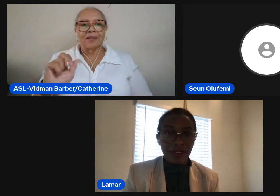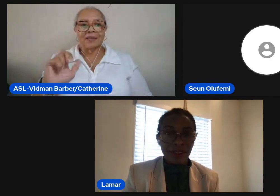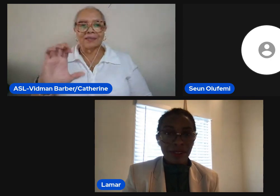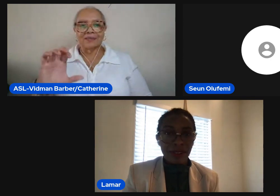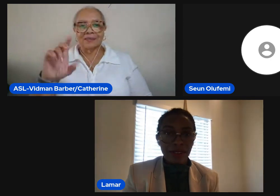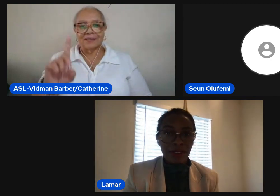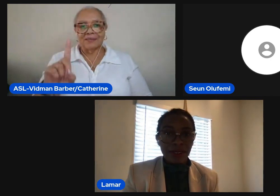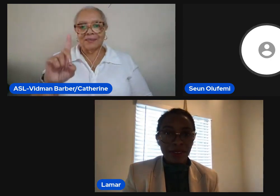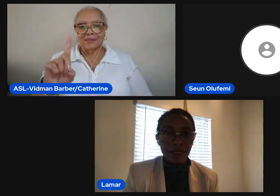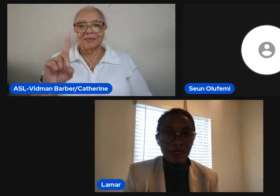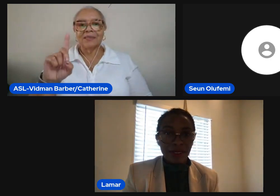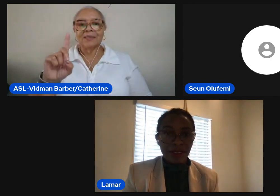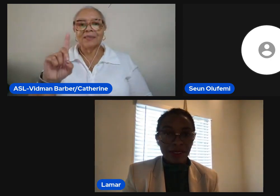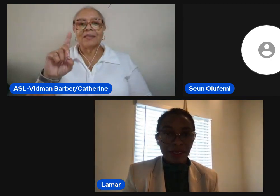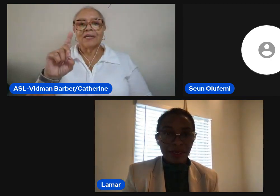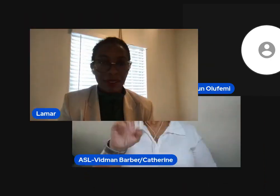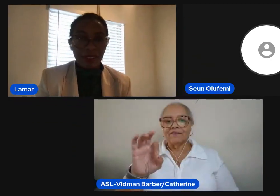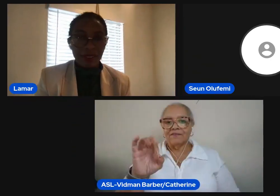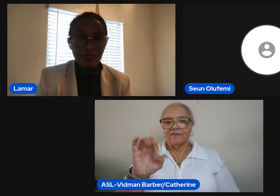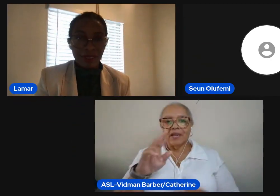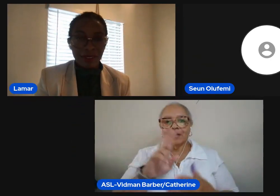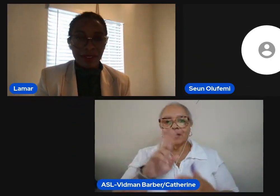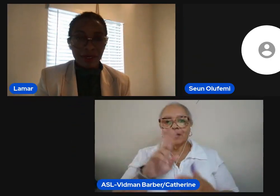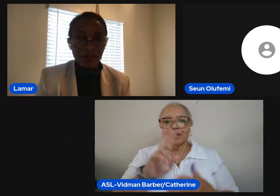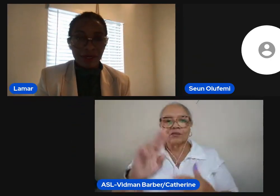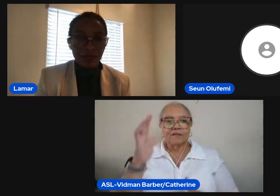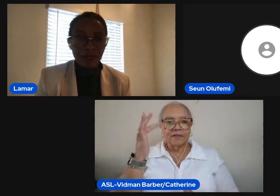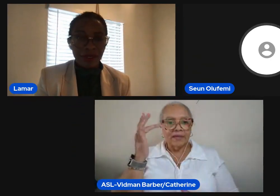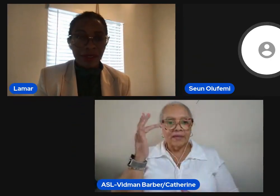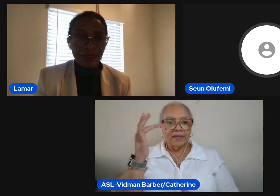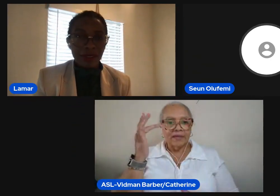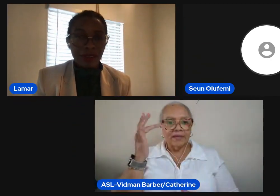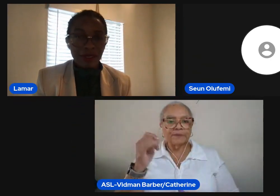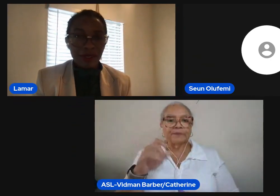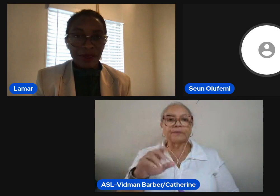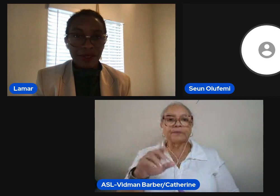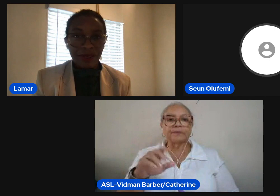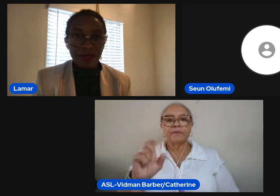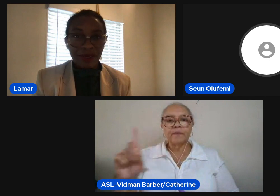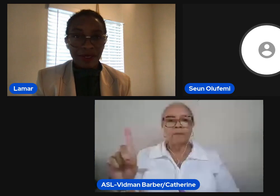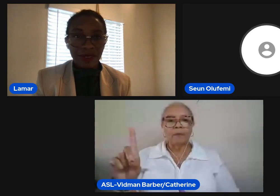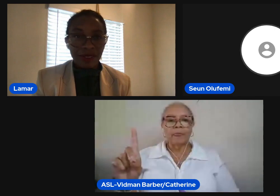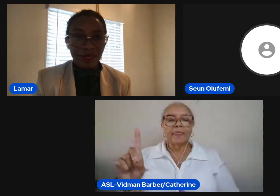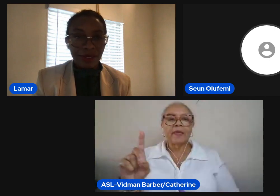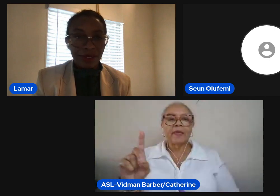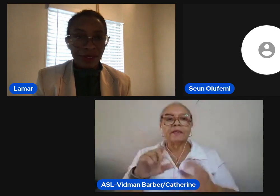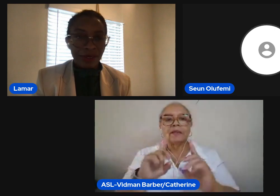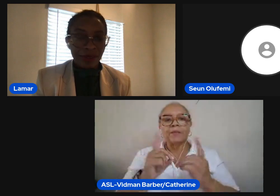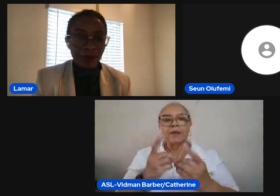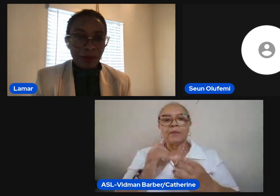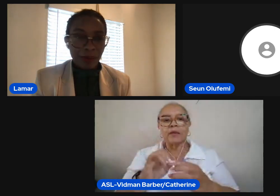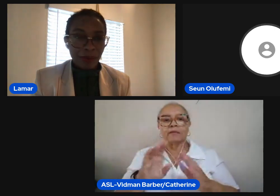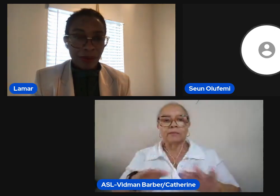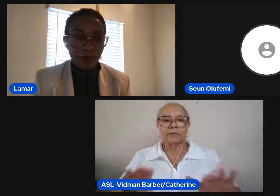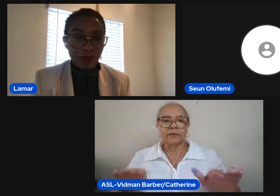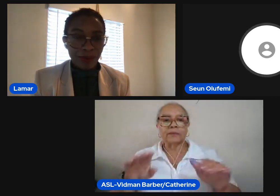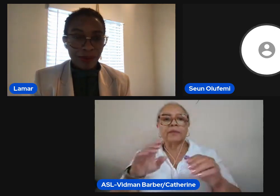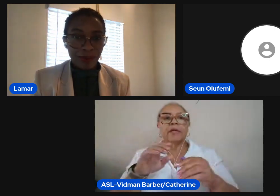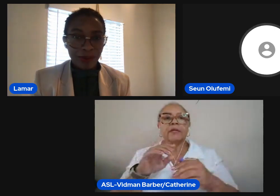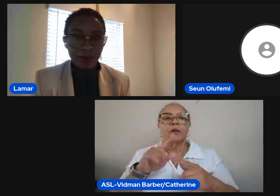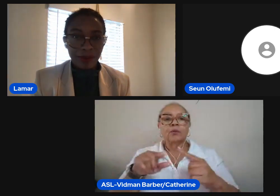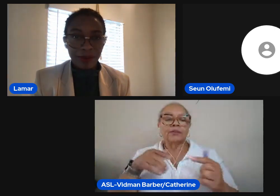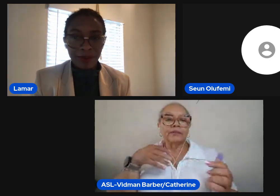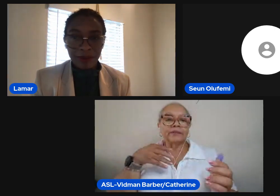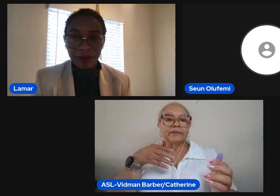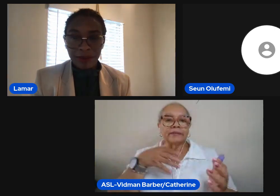RACDA postdoctoral fellow at the University of California, San Diego, in the Department of Pediatrics, where she